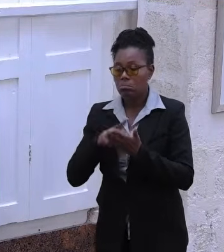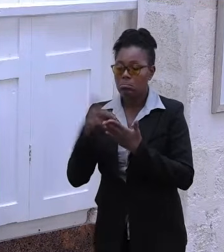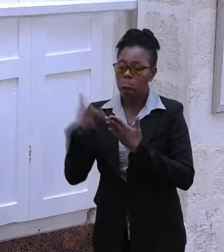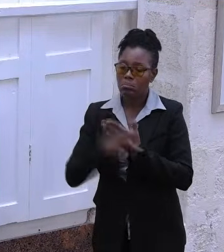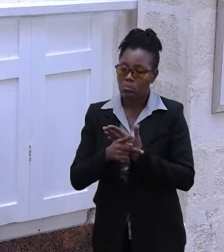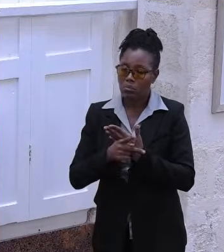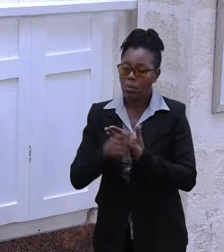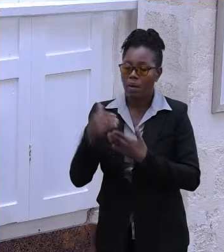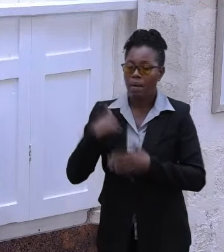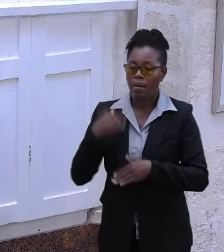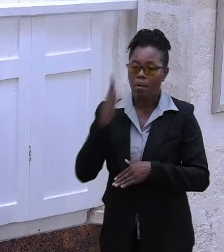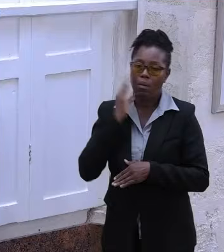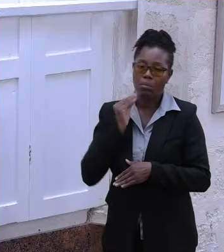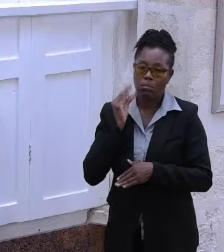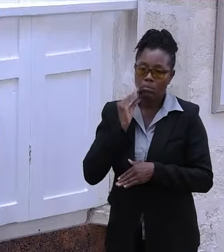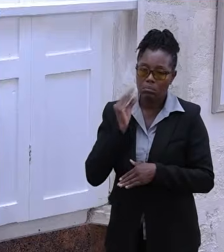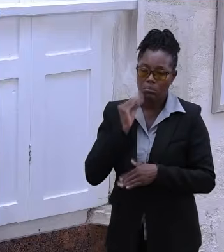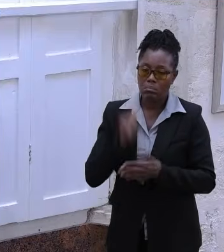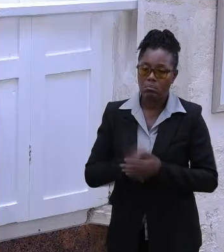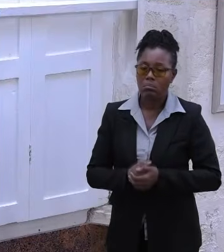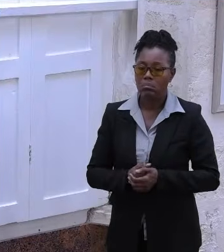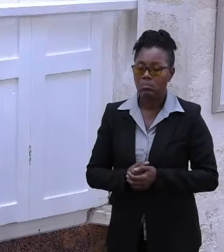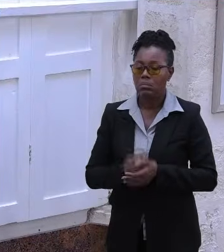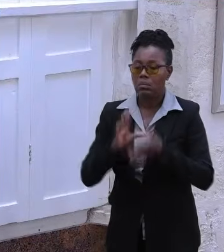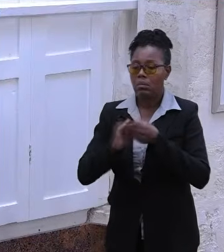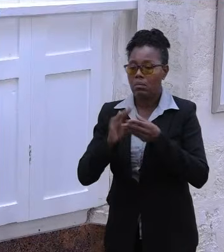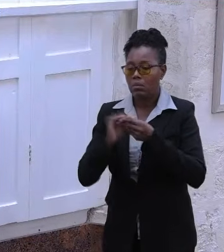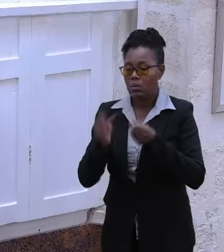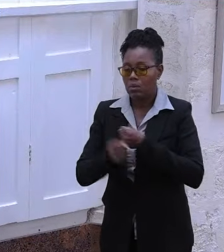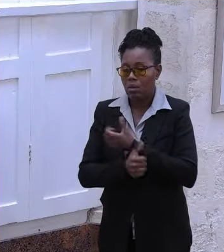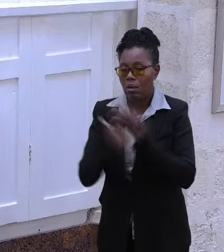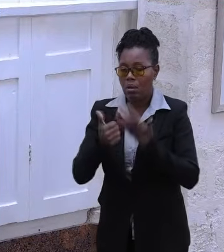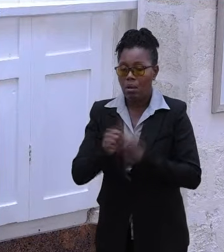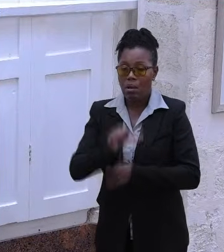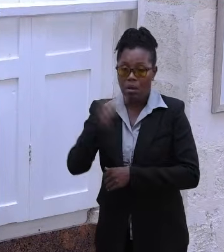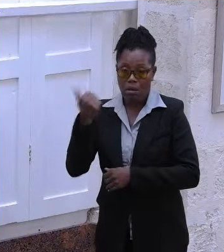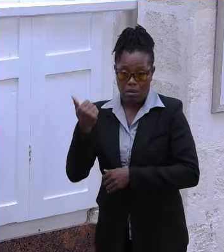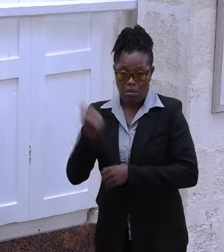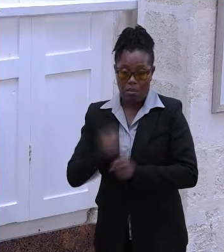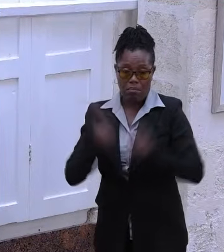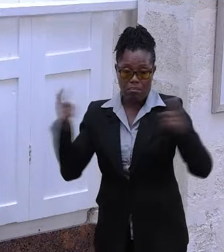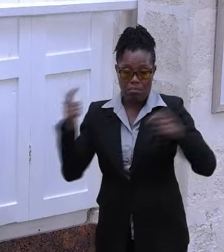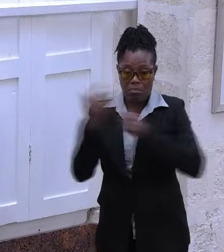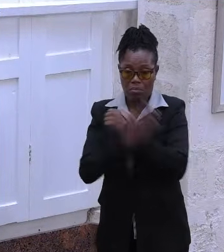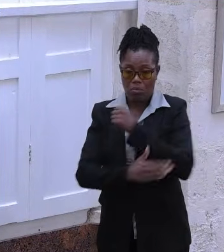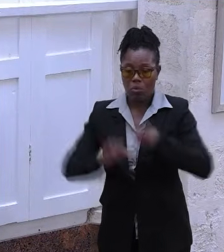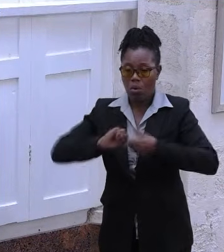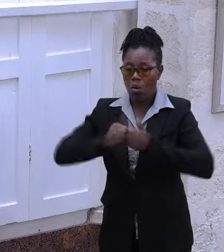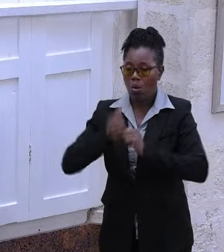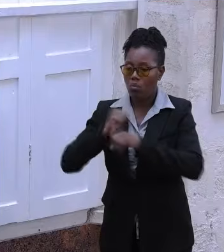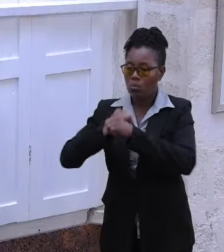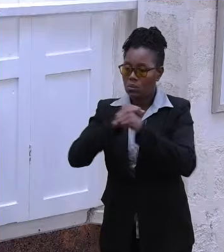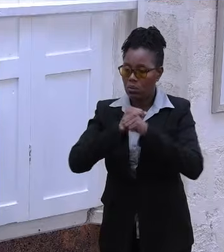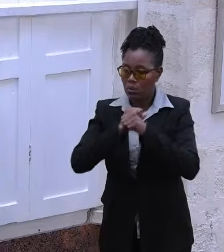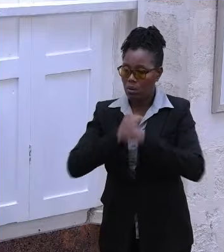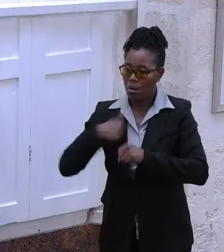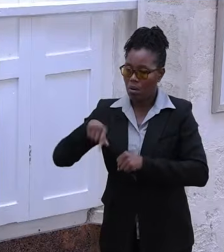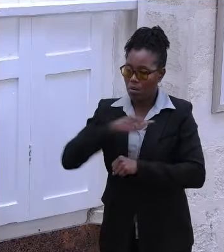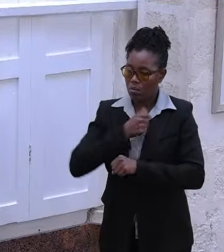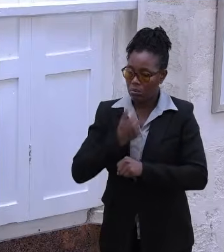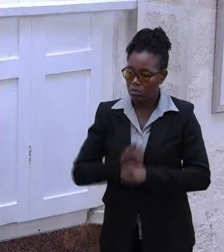some pressures from the bigger countries. How do we safeguard ourselves